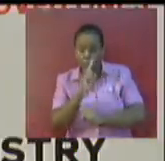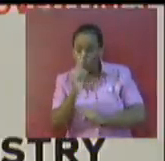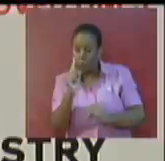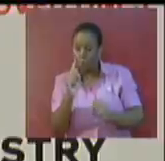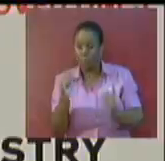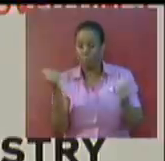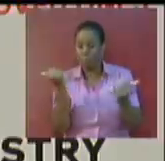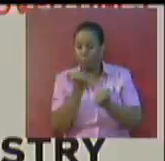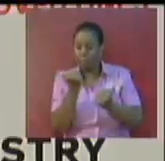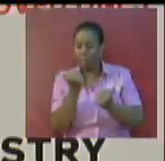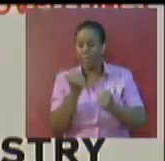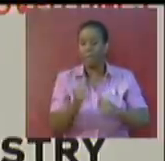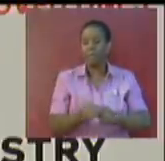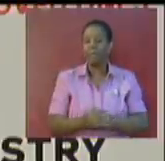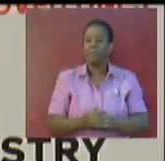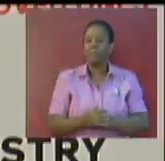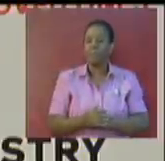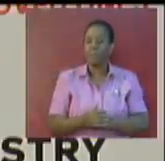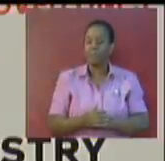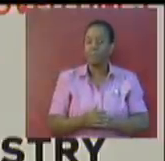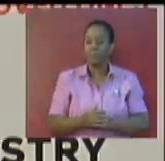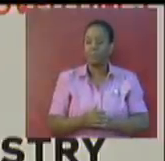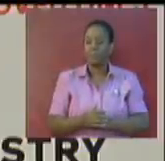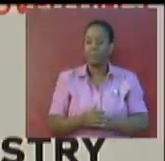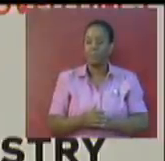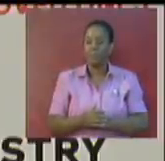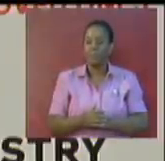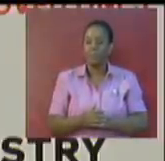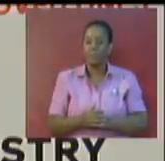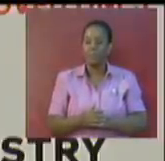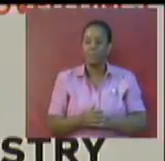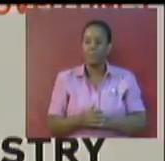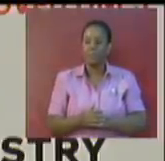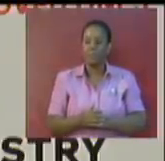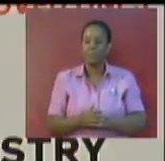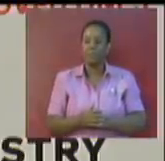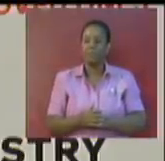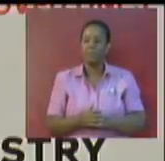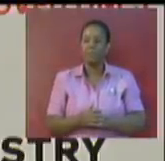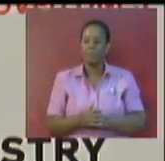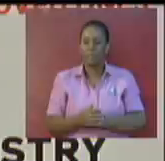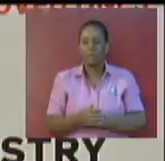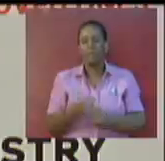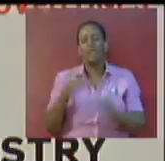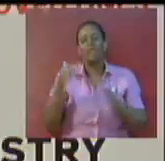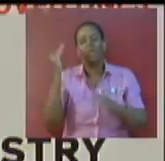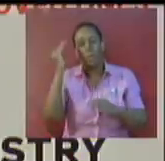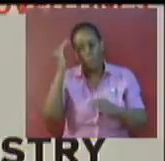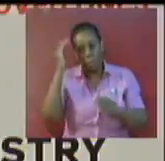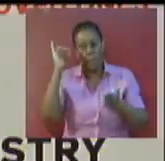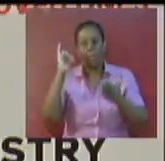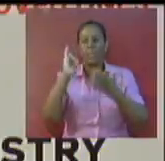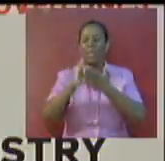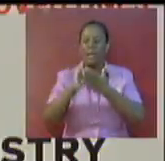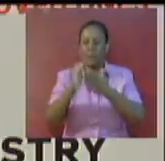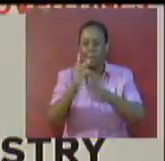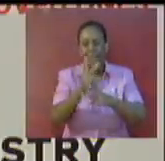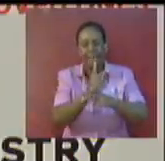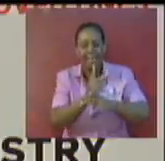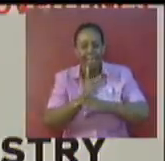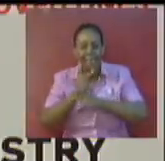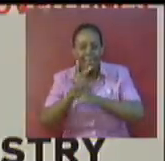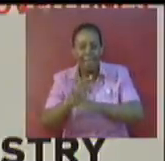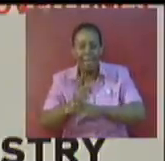repatriation and being managed through the borders. So we can be confident that we, especially those through US, we had started to pay